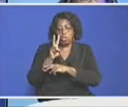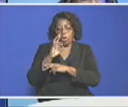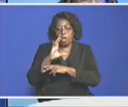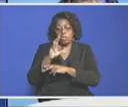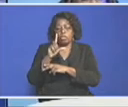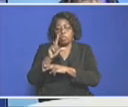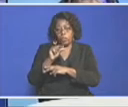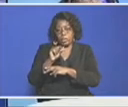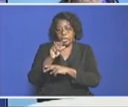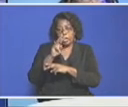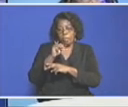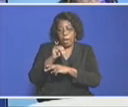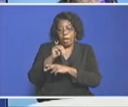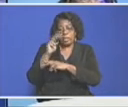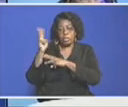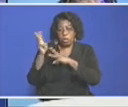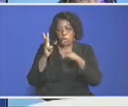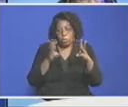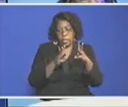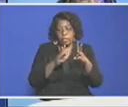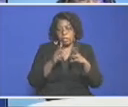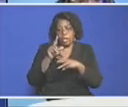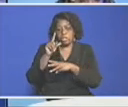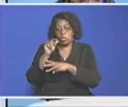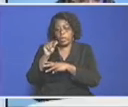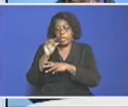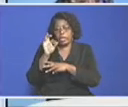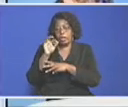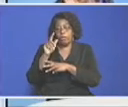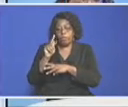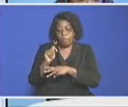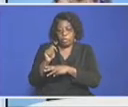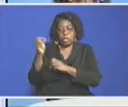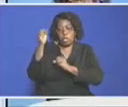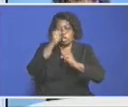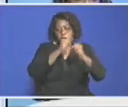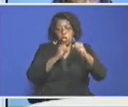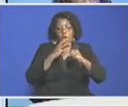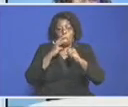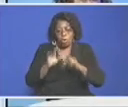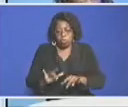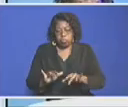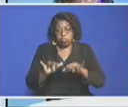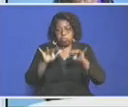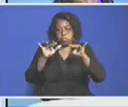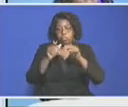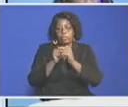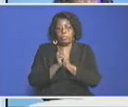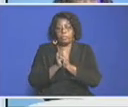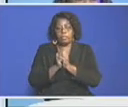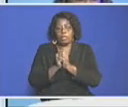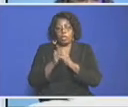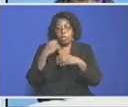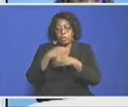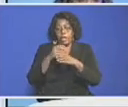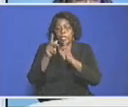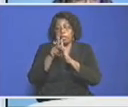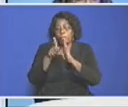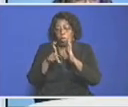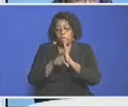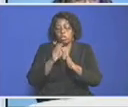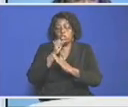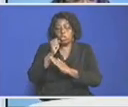miles per hour gusts and 20-foot storm surges. We will create detailed evacuation policies to ensure